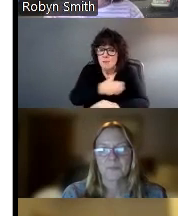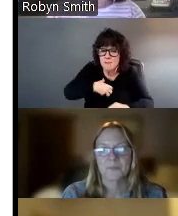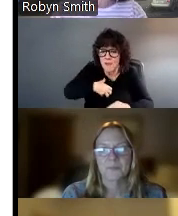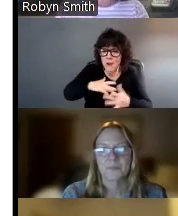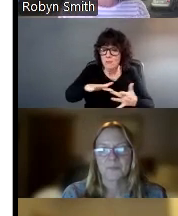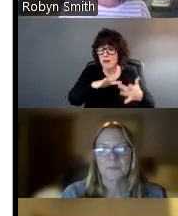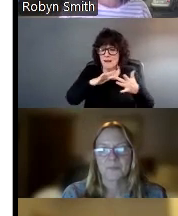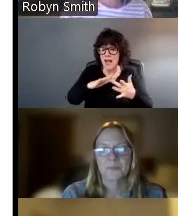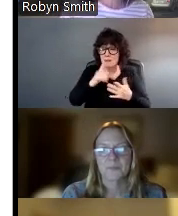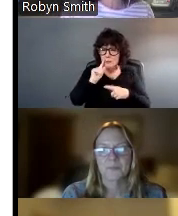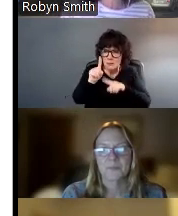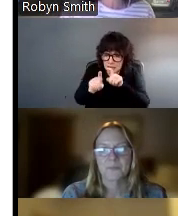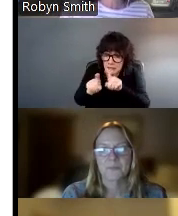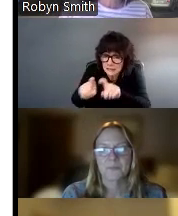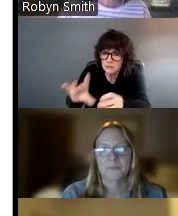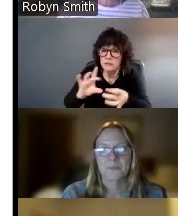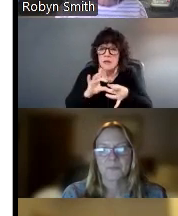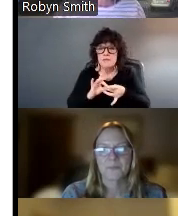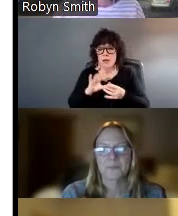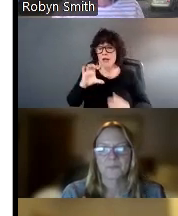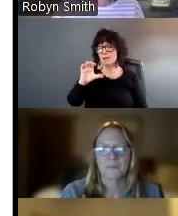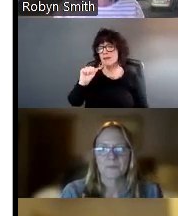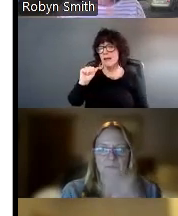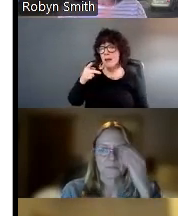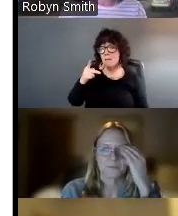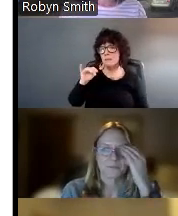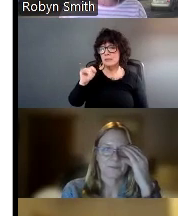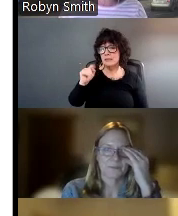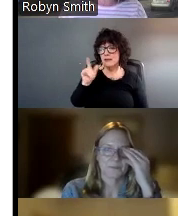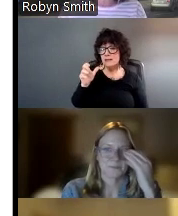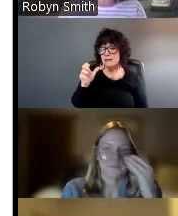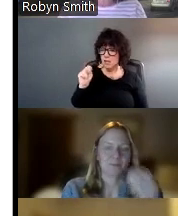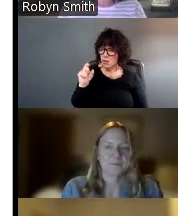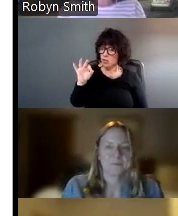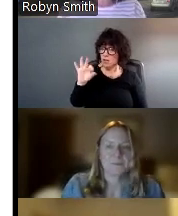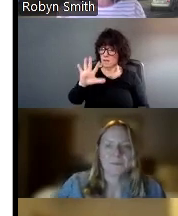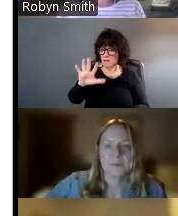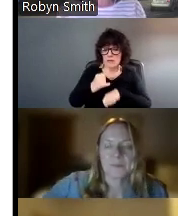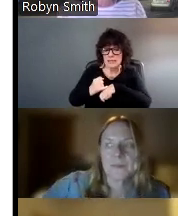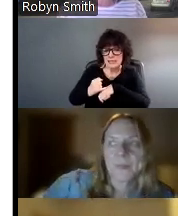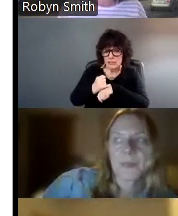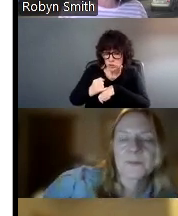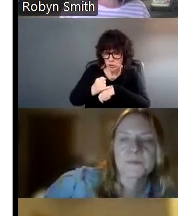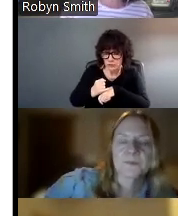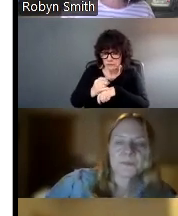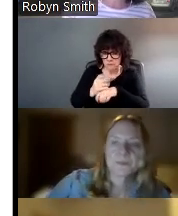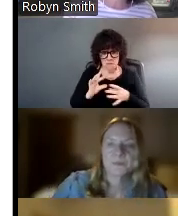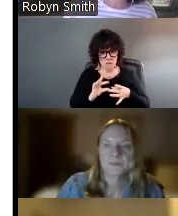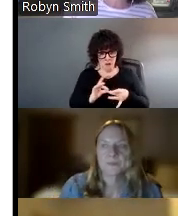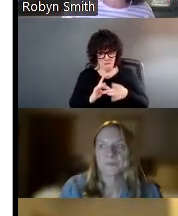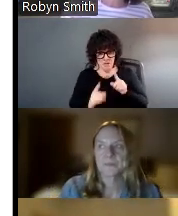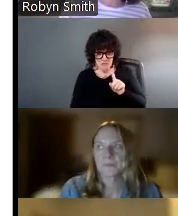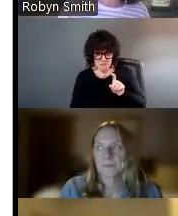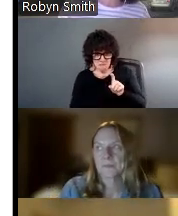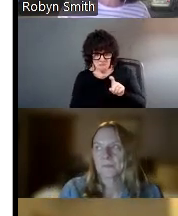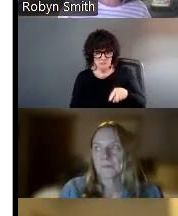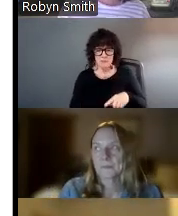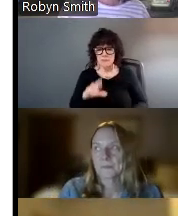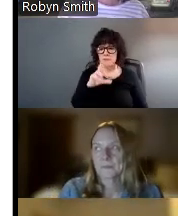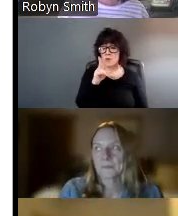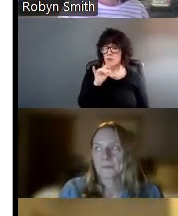be capitalized. And what that means is that the interest you've earned on your loans will be added to your loan